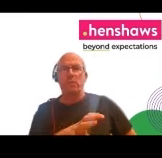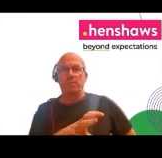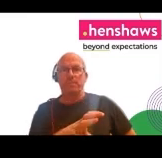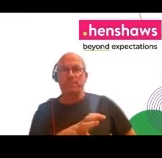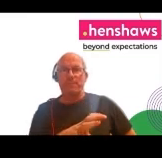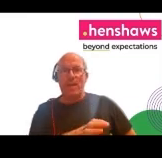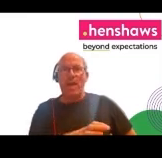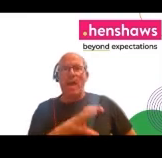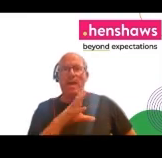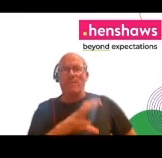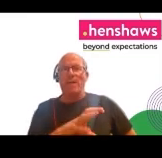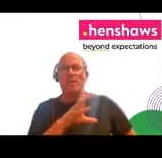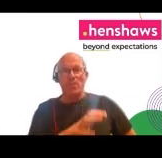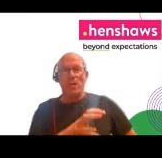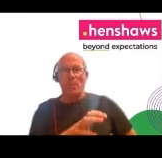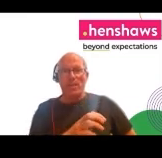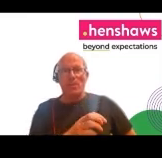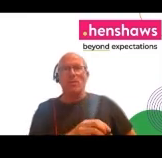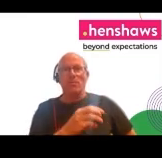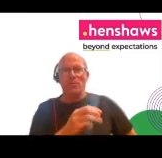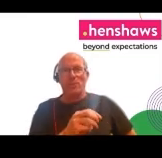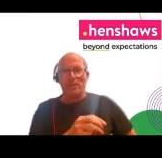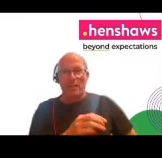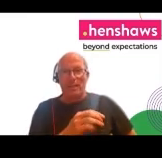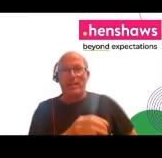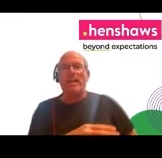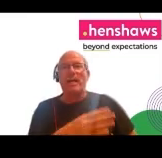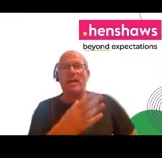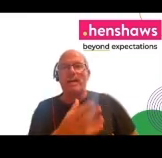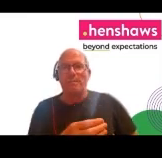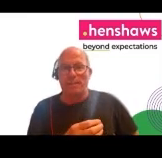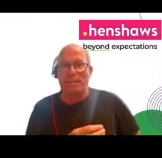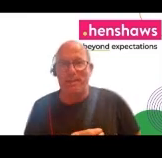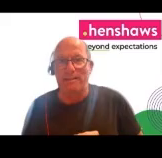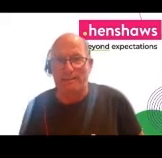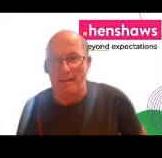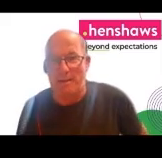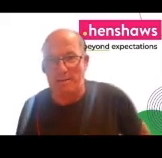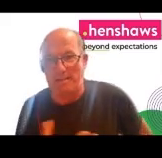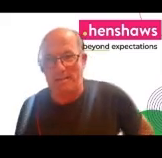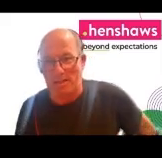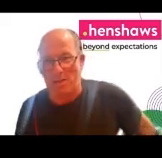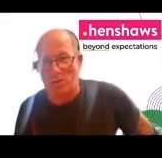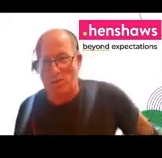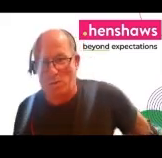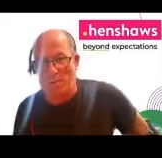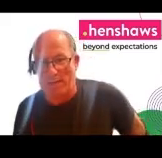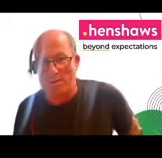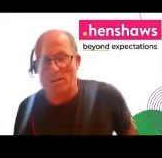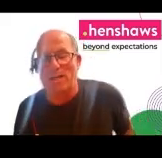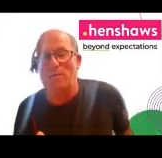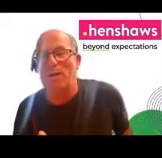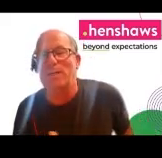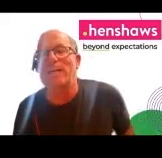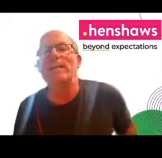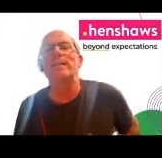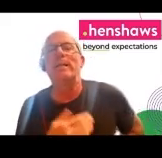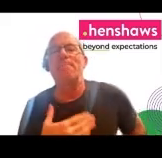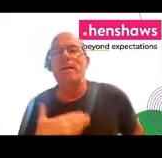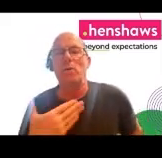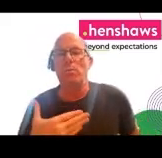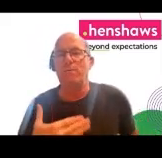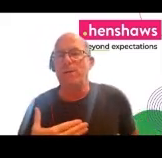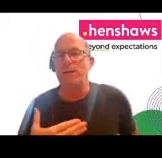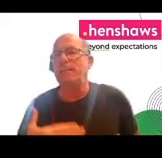Google account. If they don't know it, unfortunately, that you're going to struggle with downloading